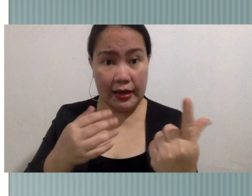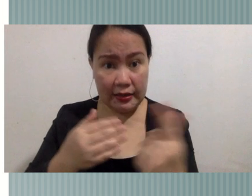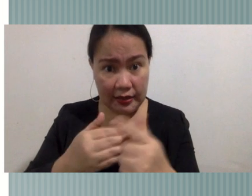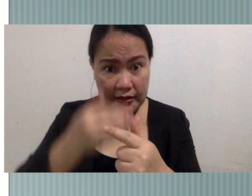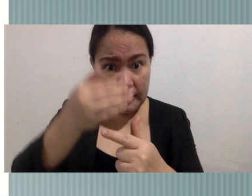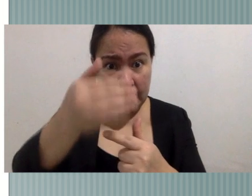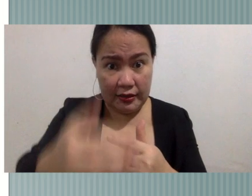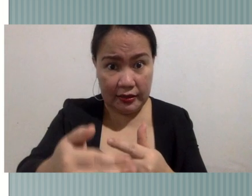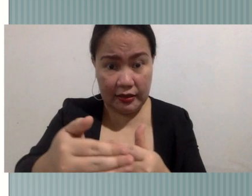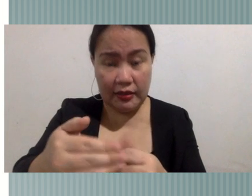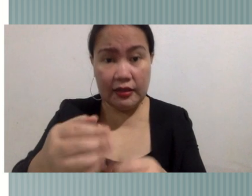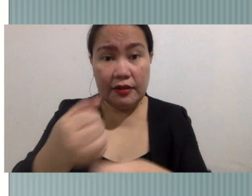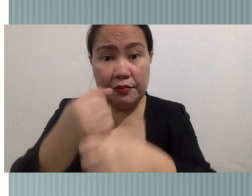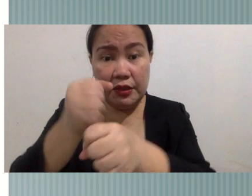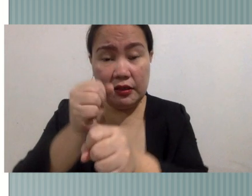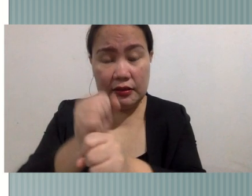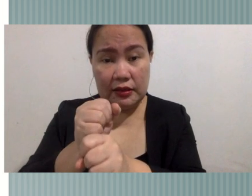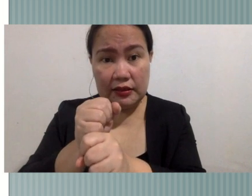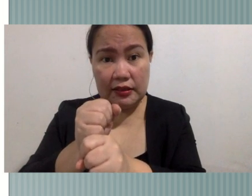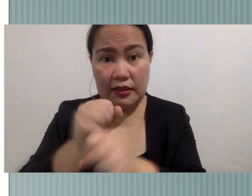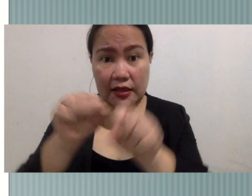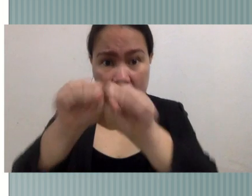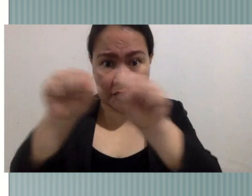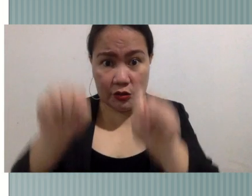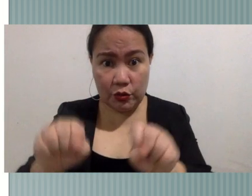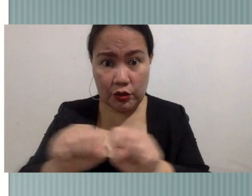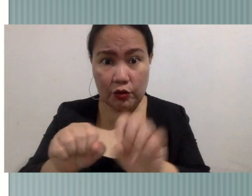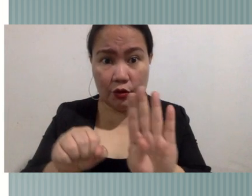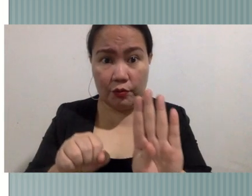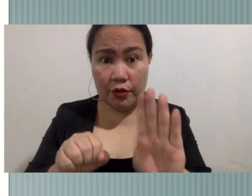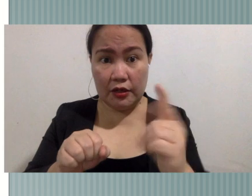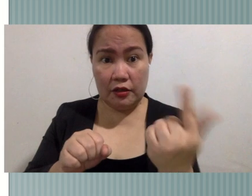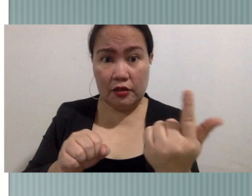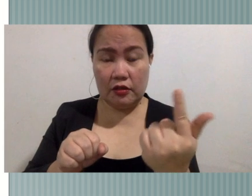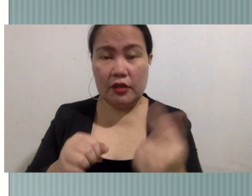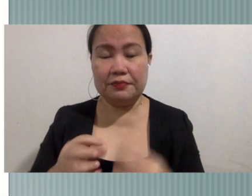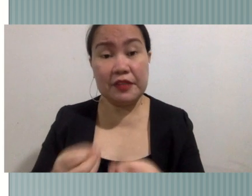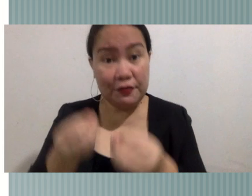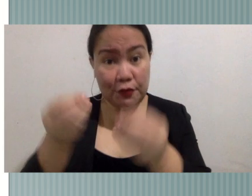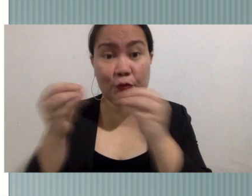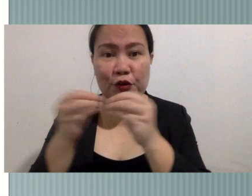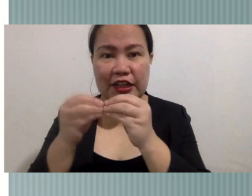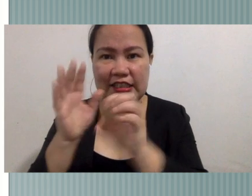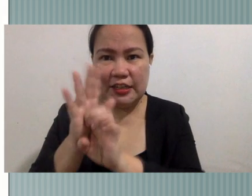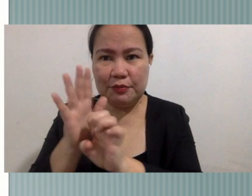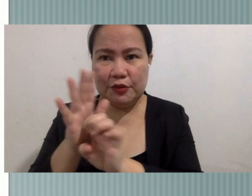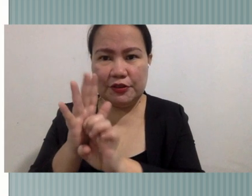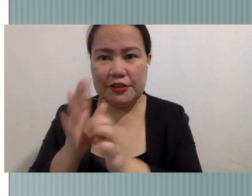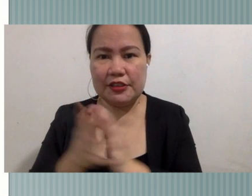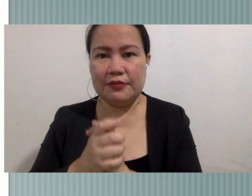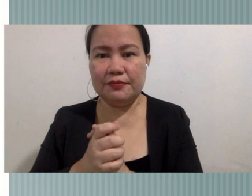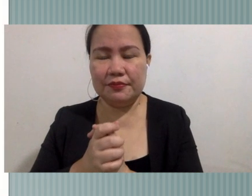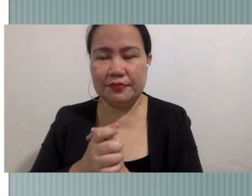square trinomial, gawing square of binomial. So, I'll give you more examples.